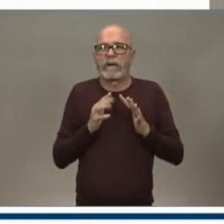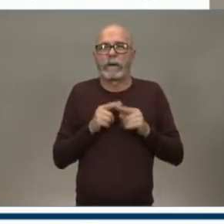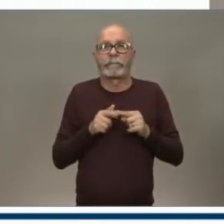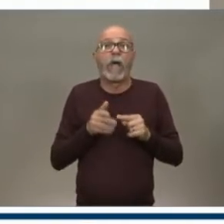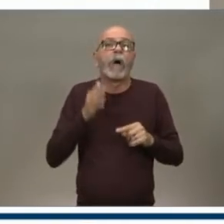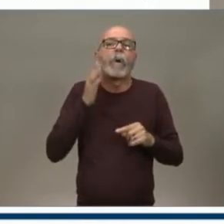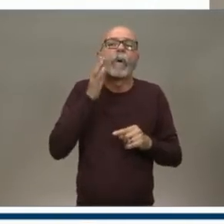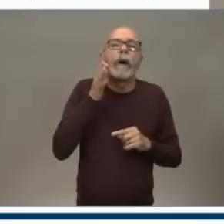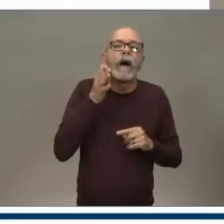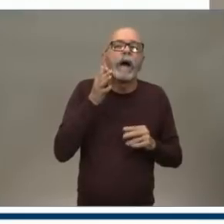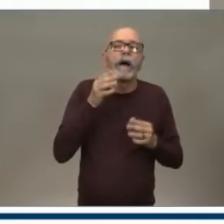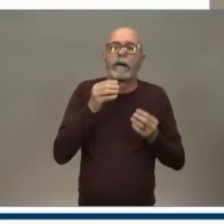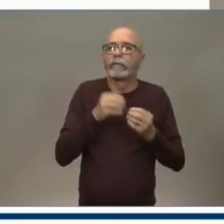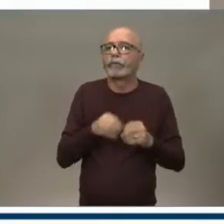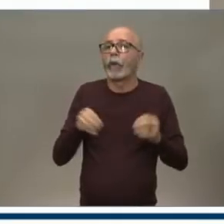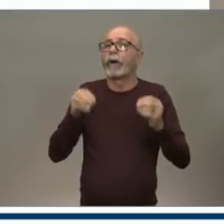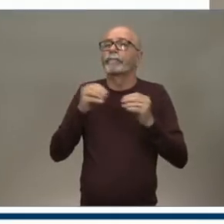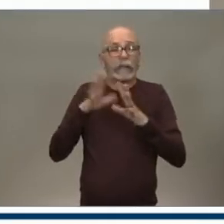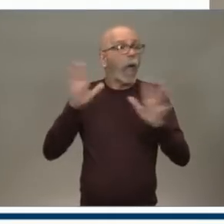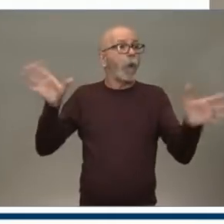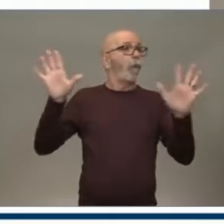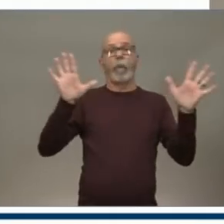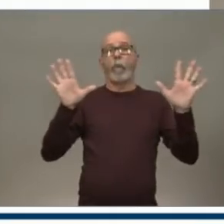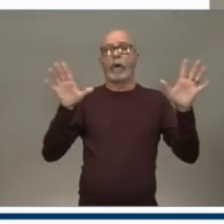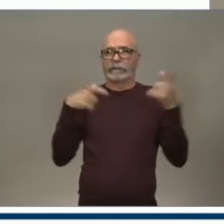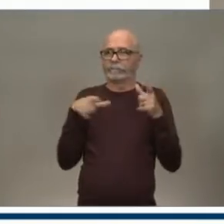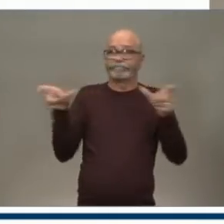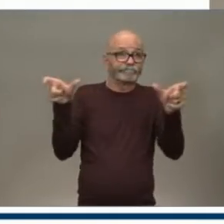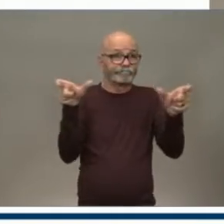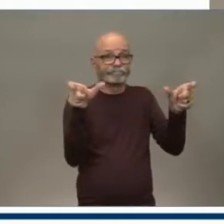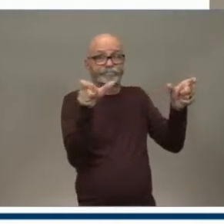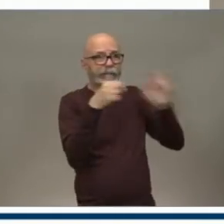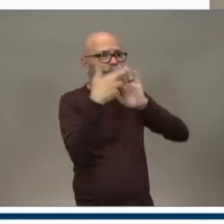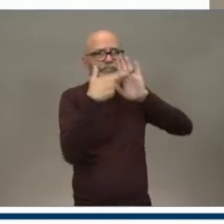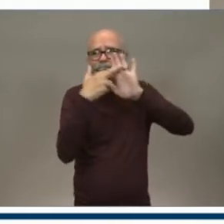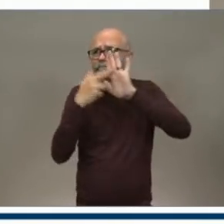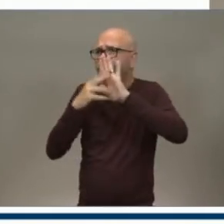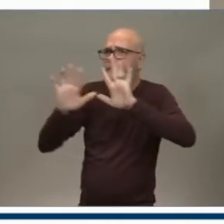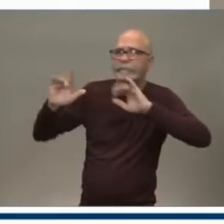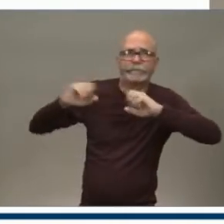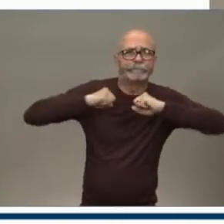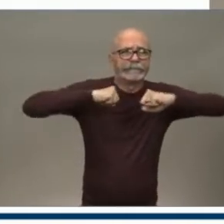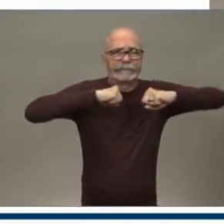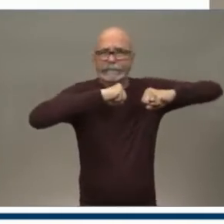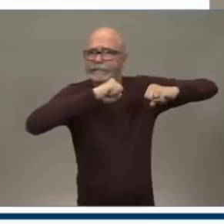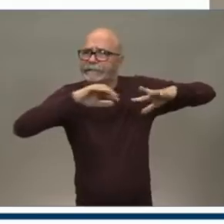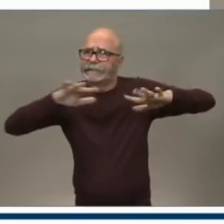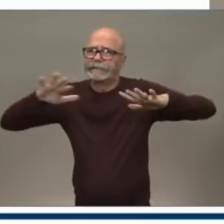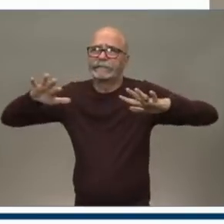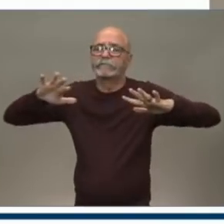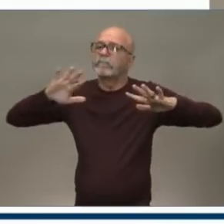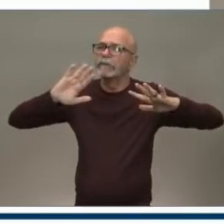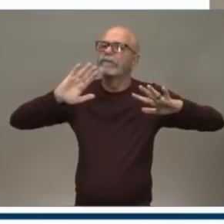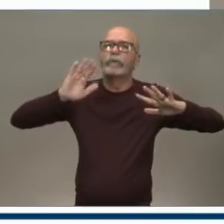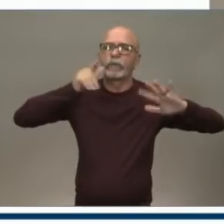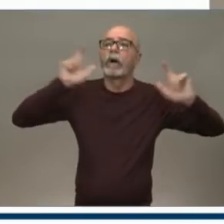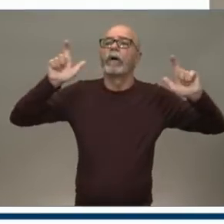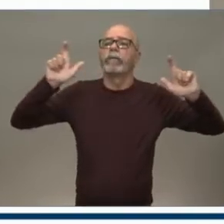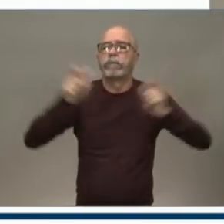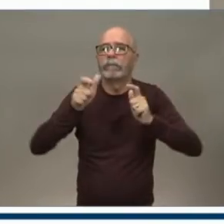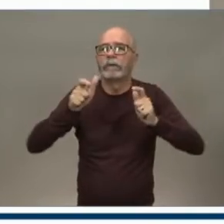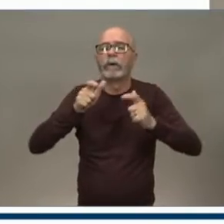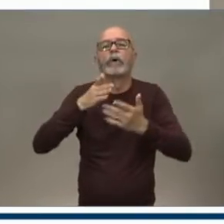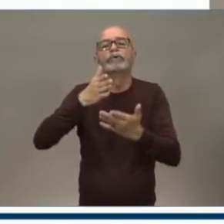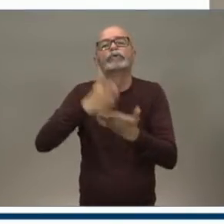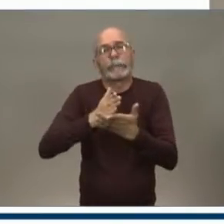difference on, as I said earlier, what path we go down. But it's about all of us doing that